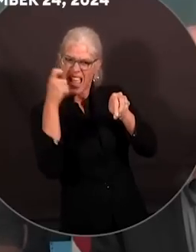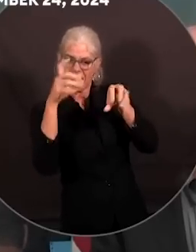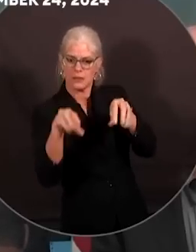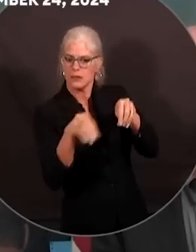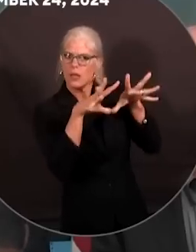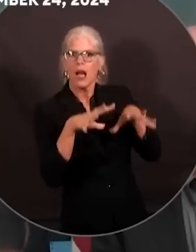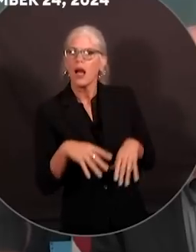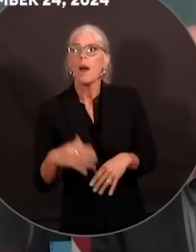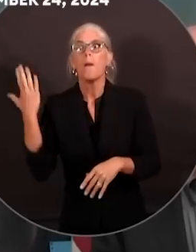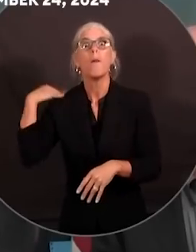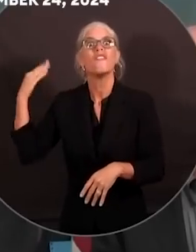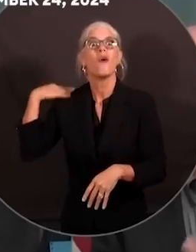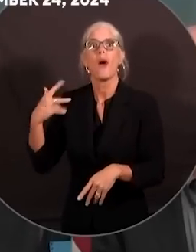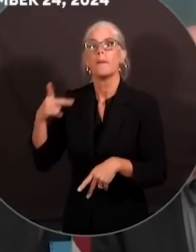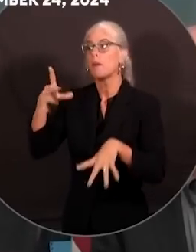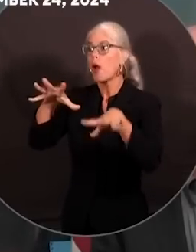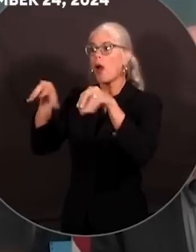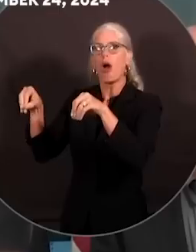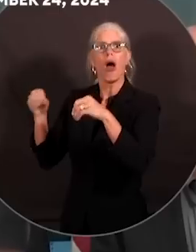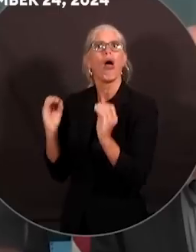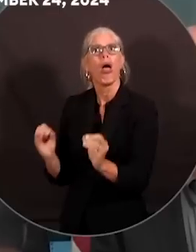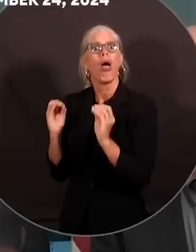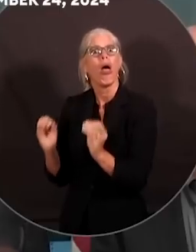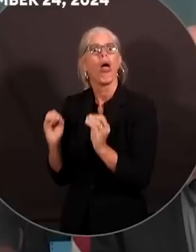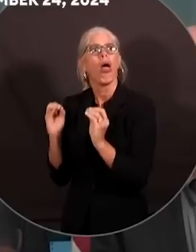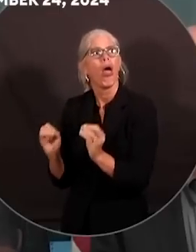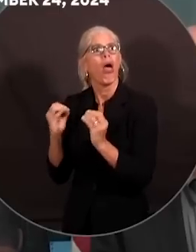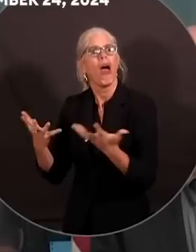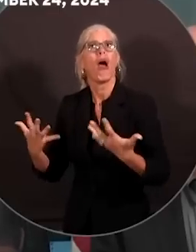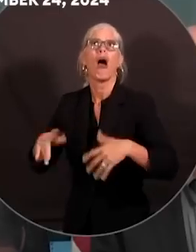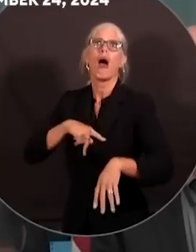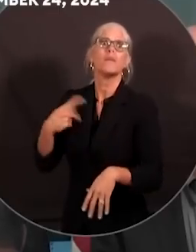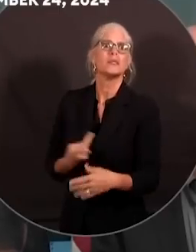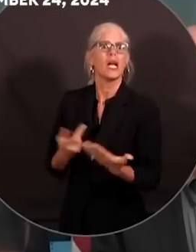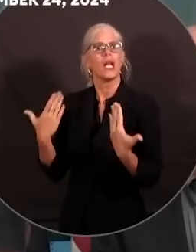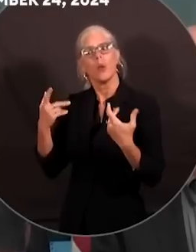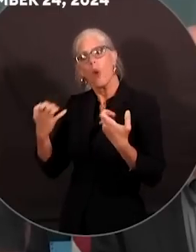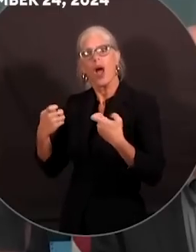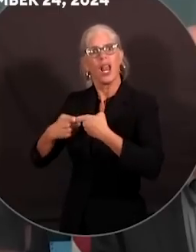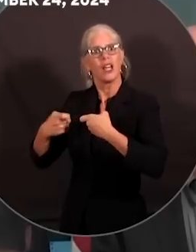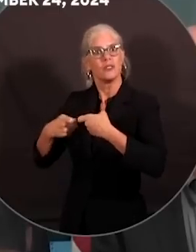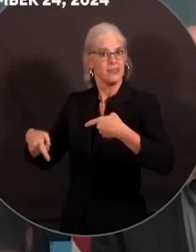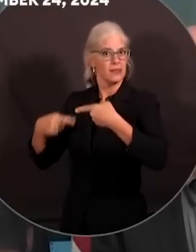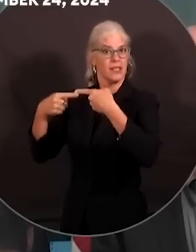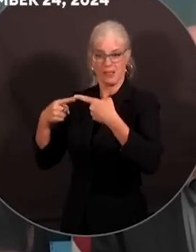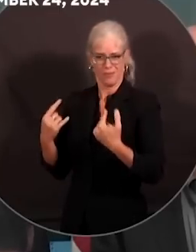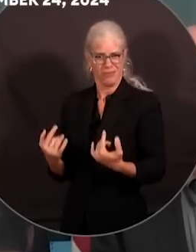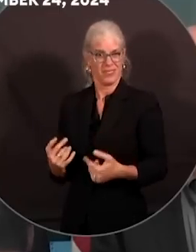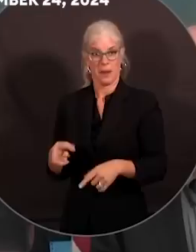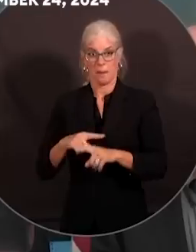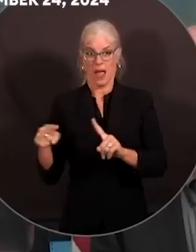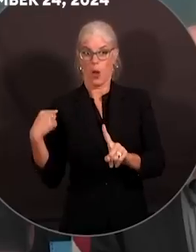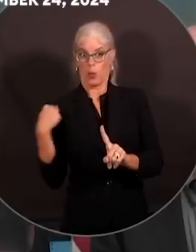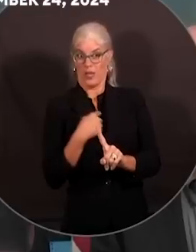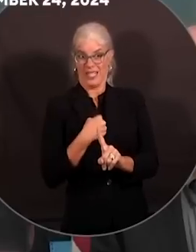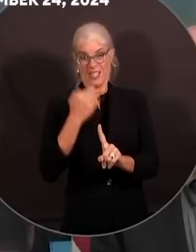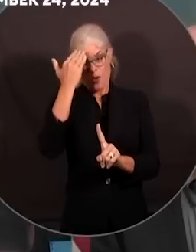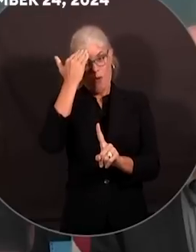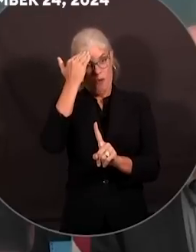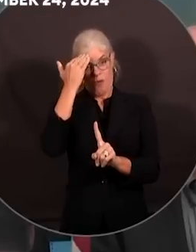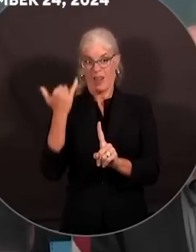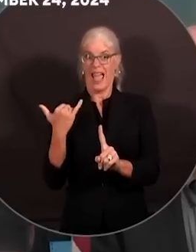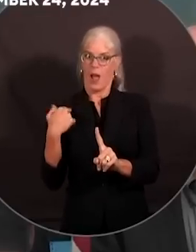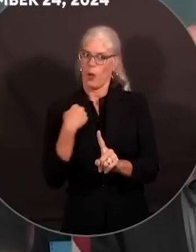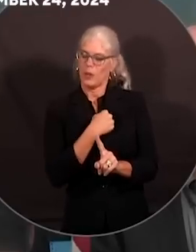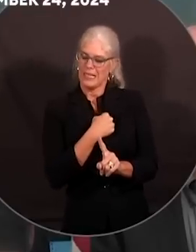this. It's one thing to knock a line down. Yeah, you can get that up. If there's a major hurricane, can uproot something, you may have to rebuild the